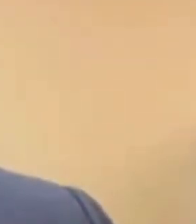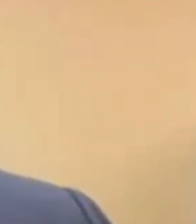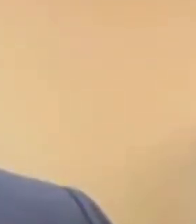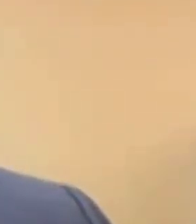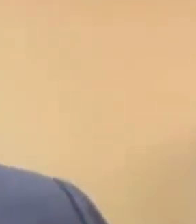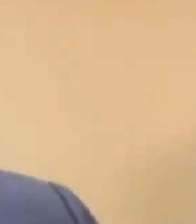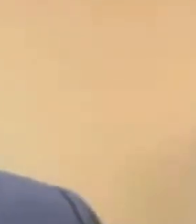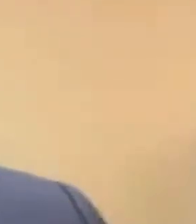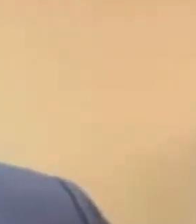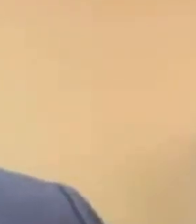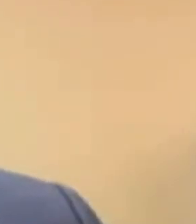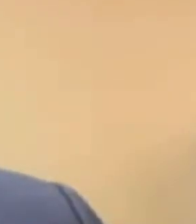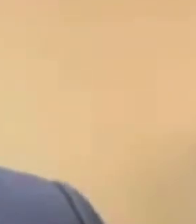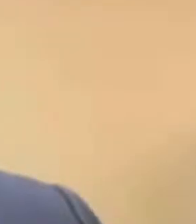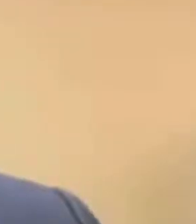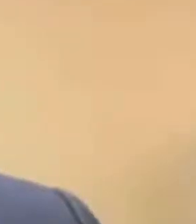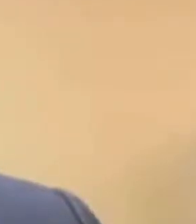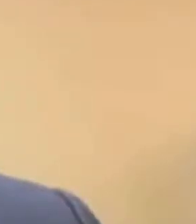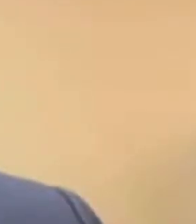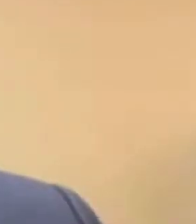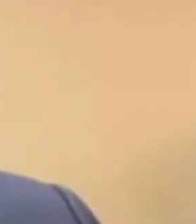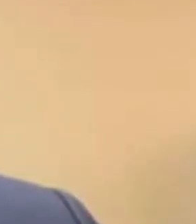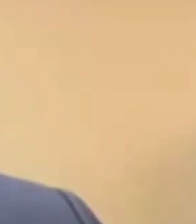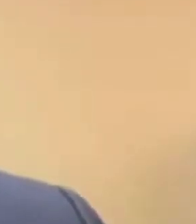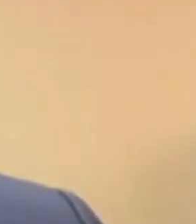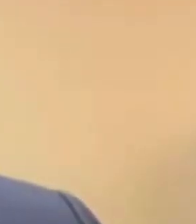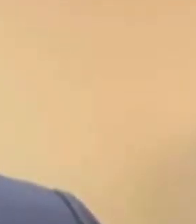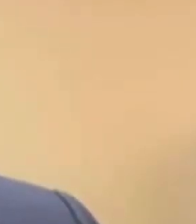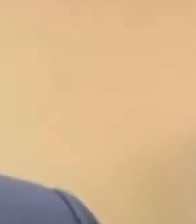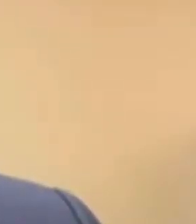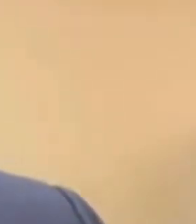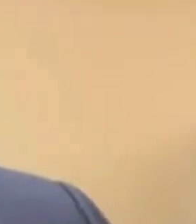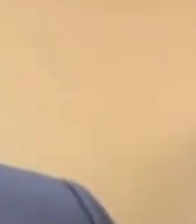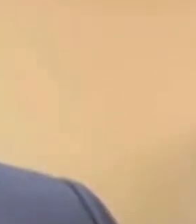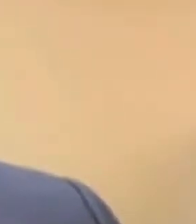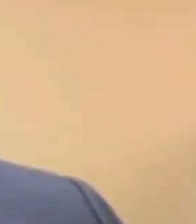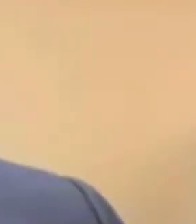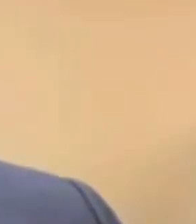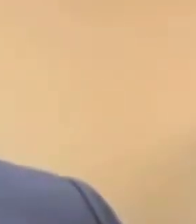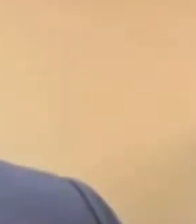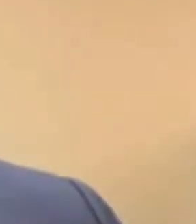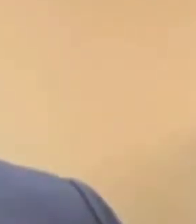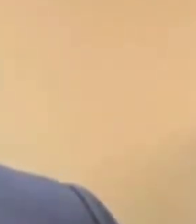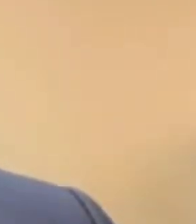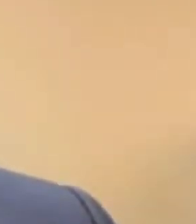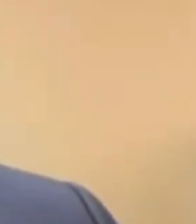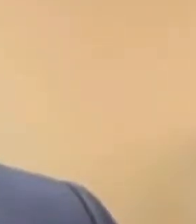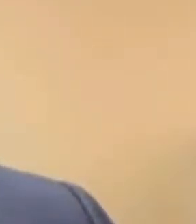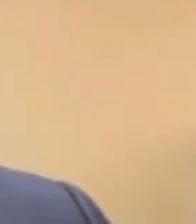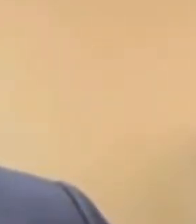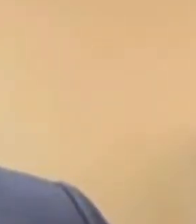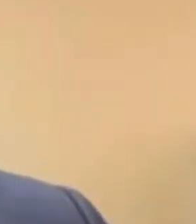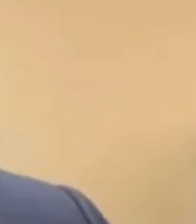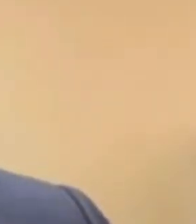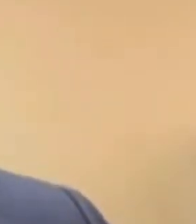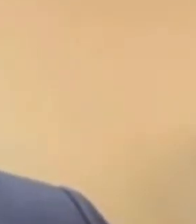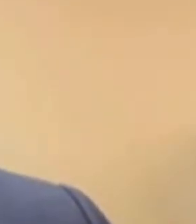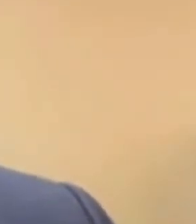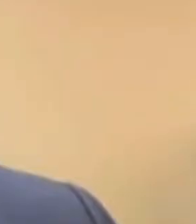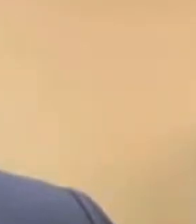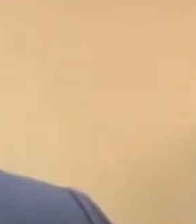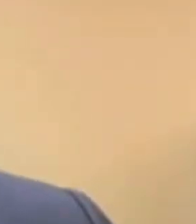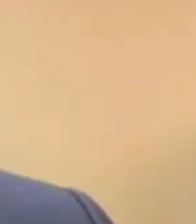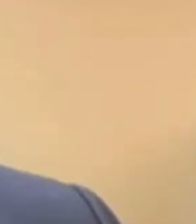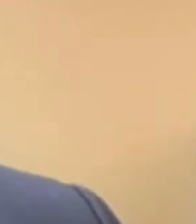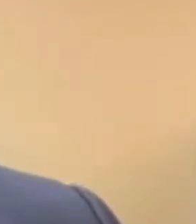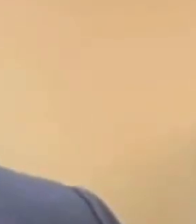Commission that yet it's another investigation into your party. Now, along with the questions and the process that you've put